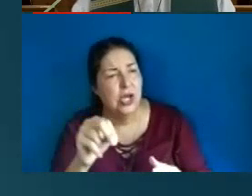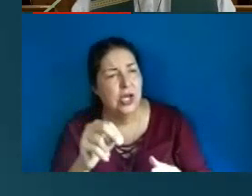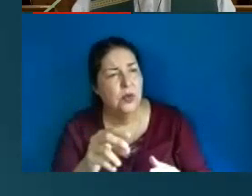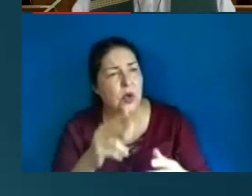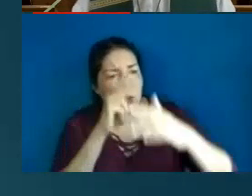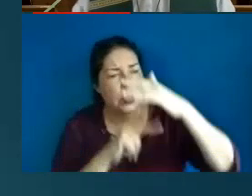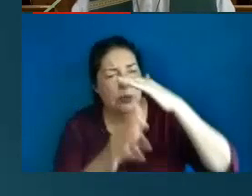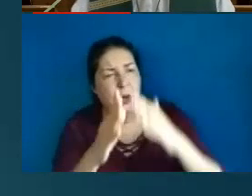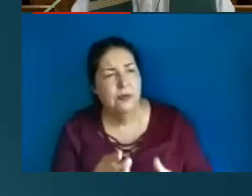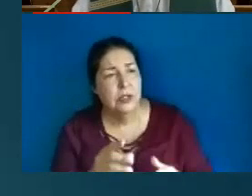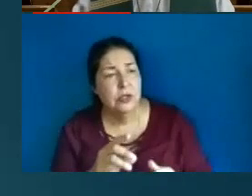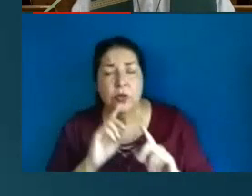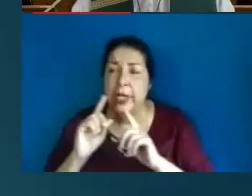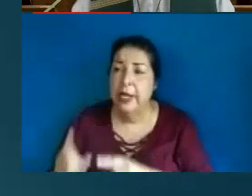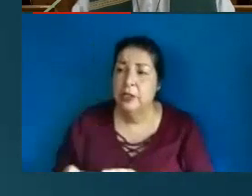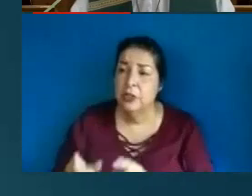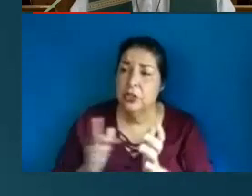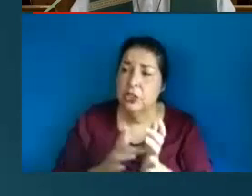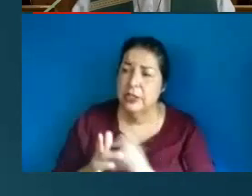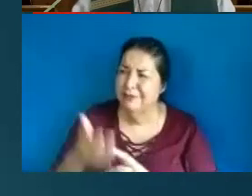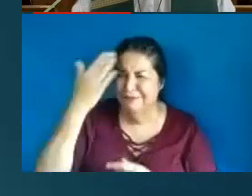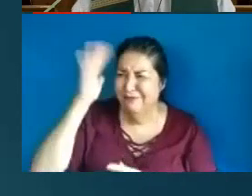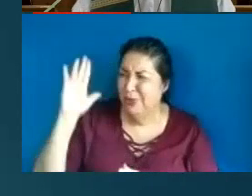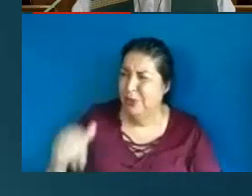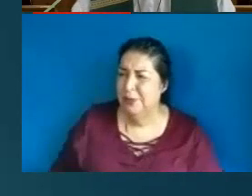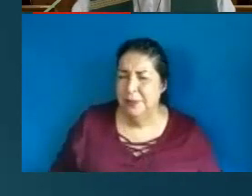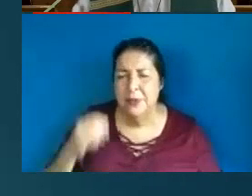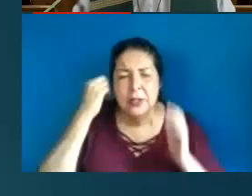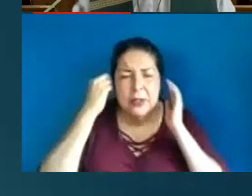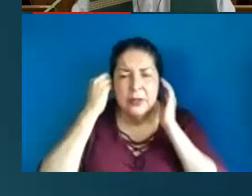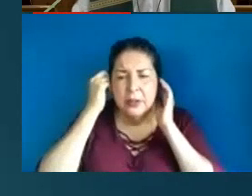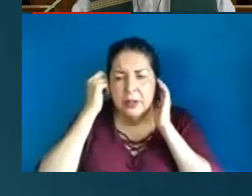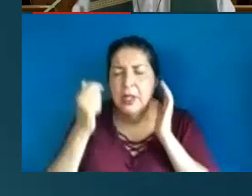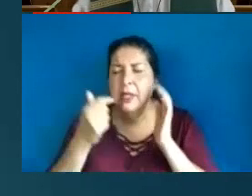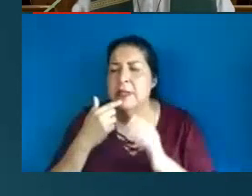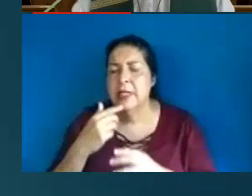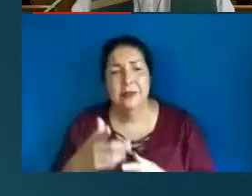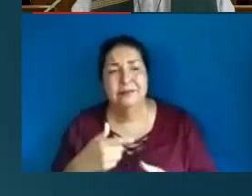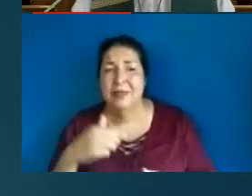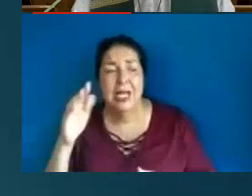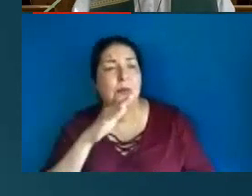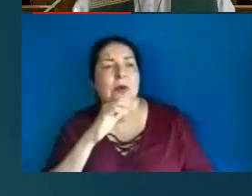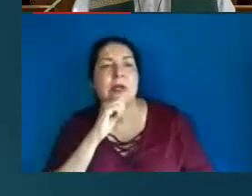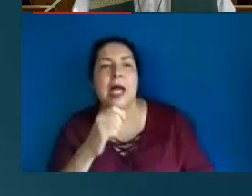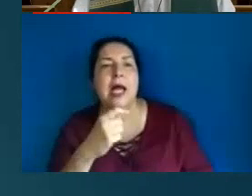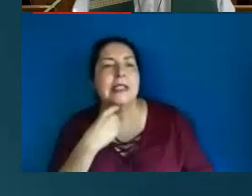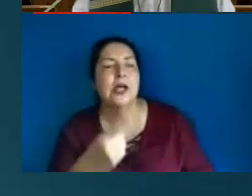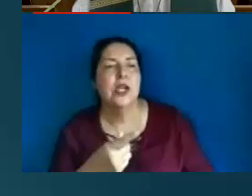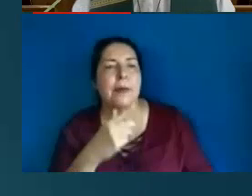Jesus, "We do not know." And he said to them, "Neither will I tell you by what authority I do these